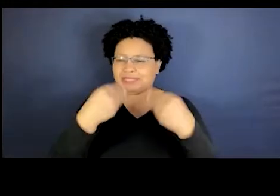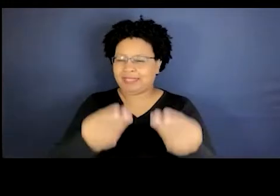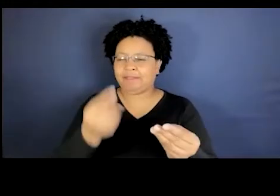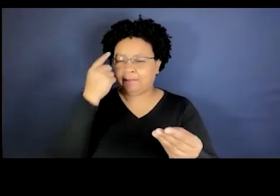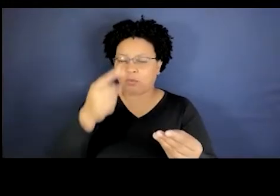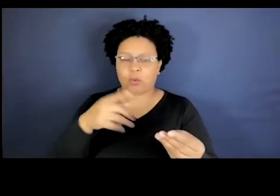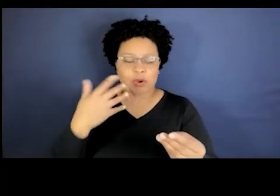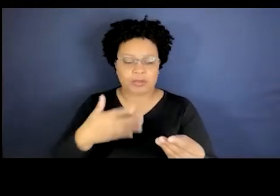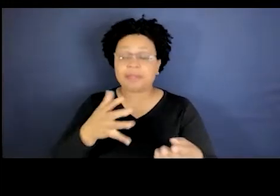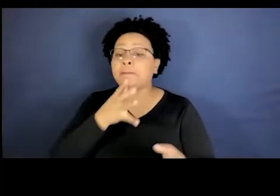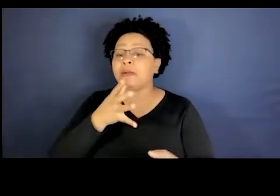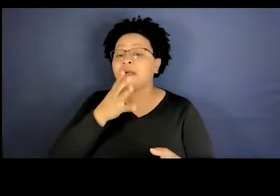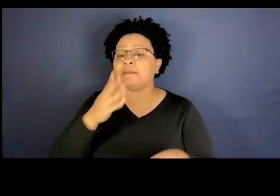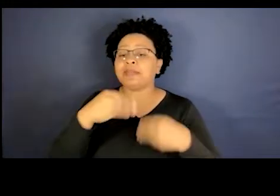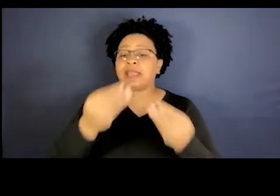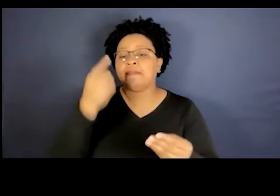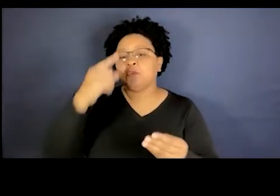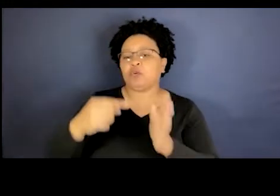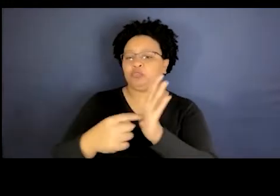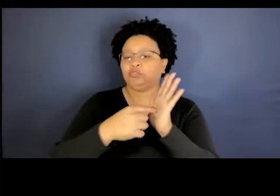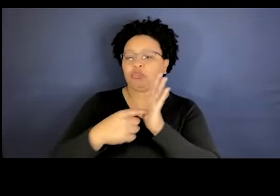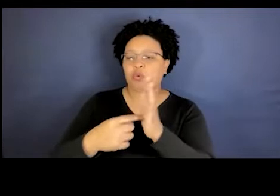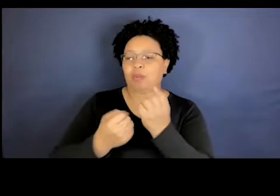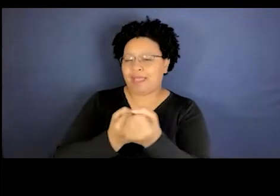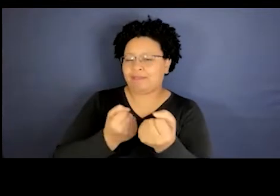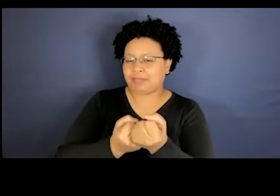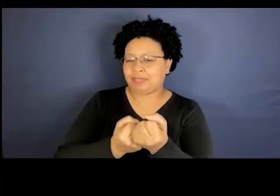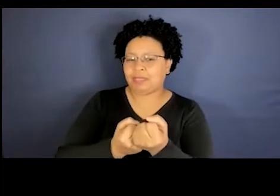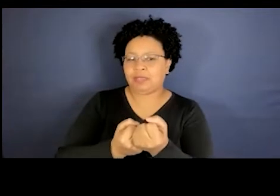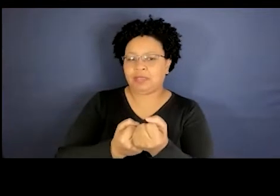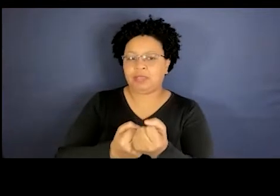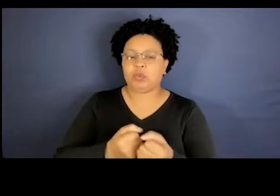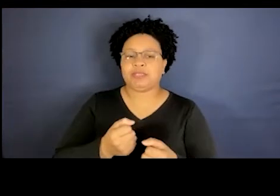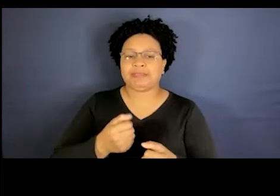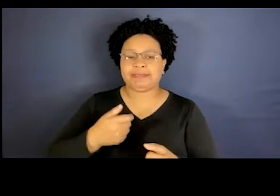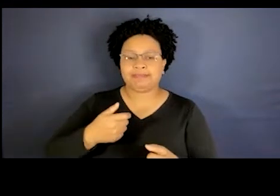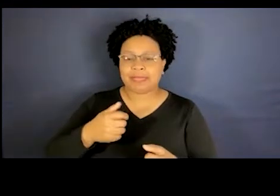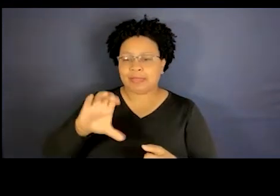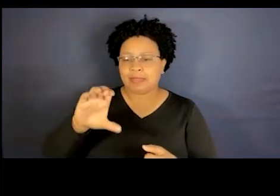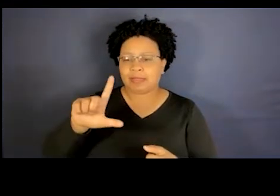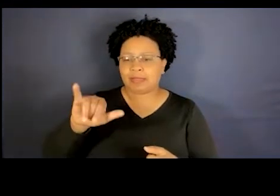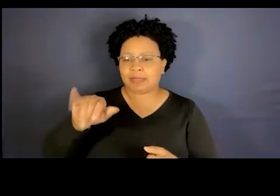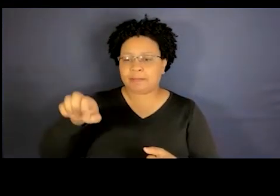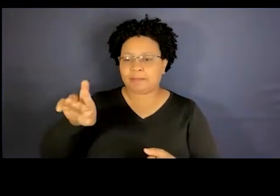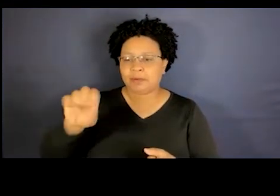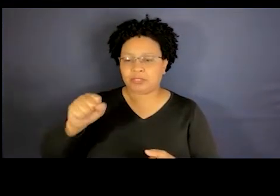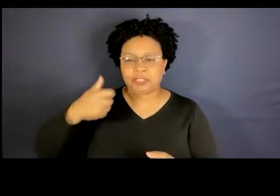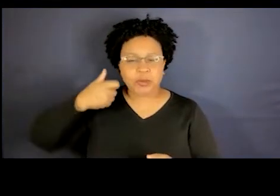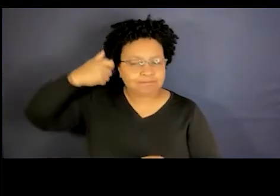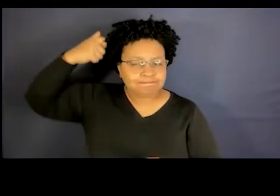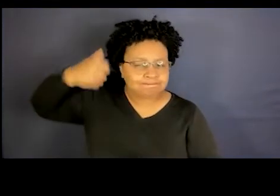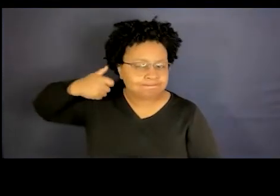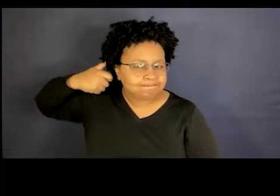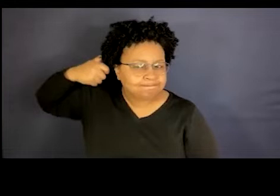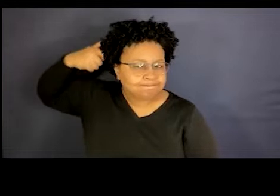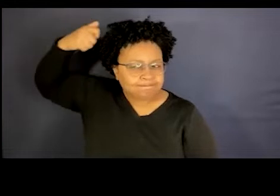that the mother gave to be able to demonstrate her advocacy was a pair of clippers. And so she's holding a pair of clippers in her hand